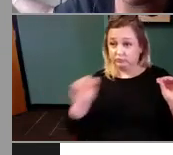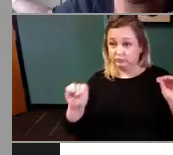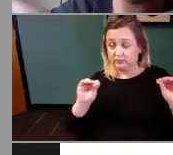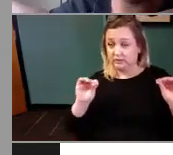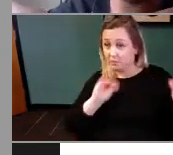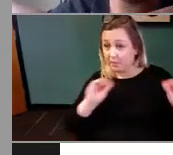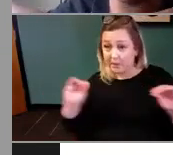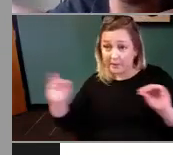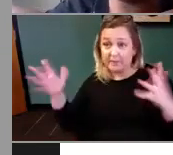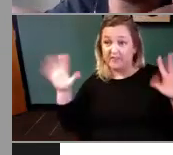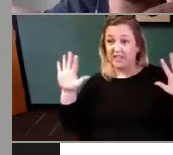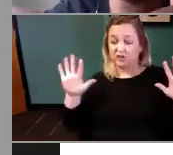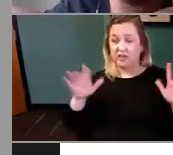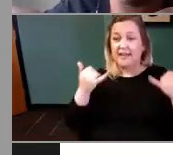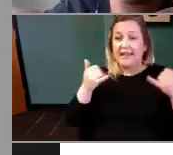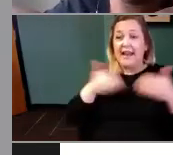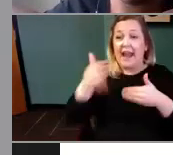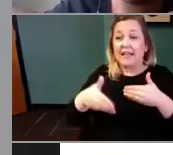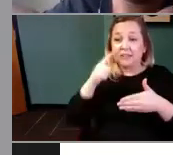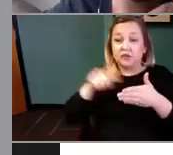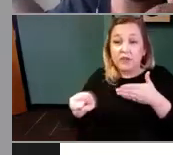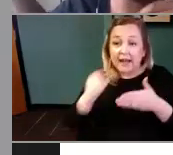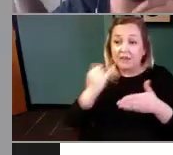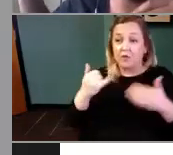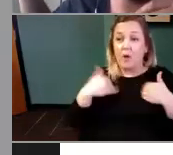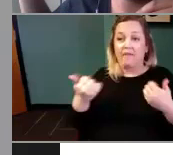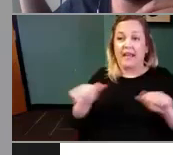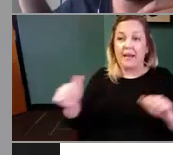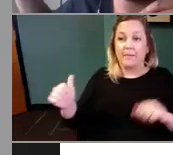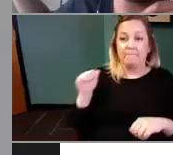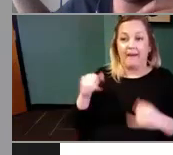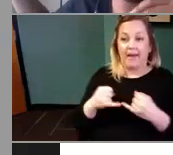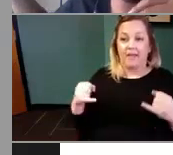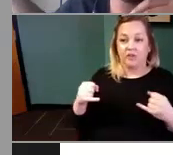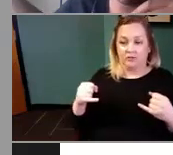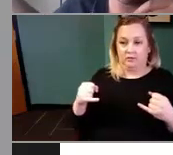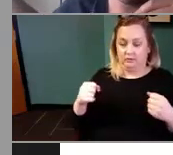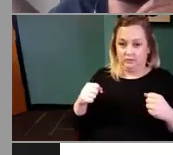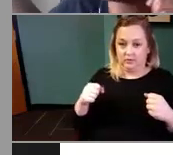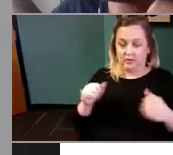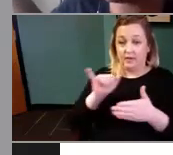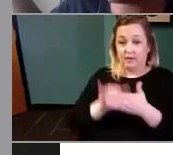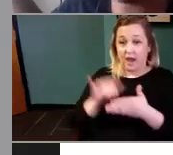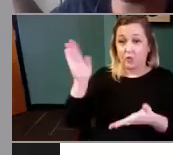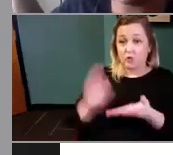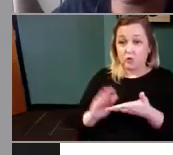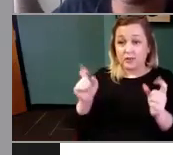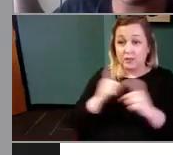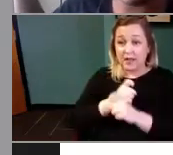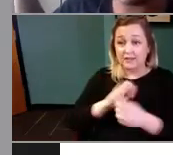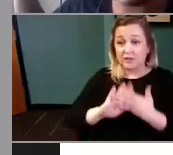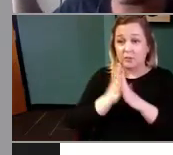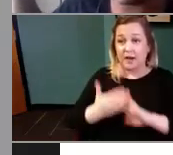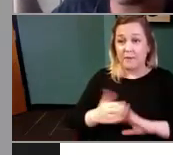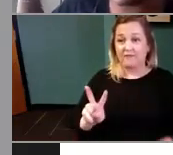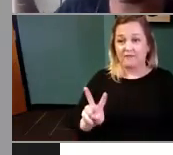any back edge into a previous set of nodes. Now this basically reduces the complexity to V, because essentially